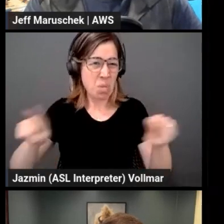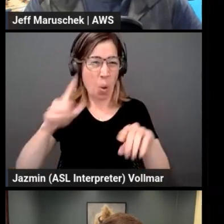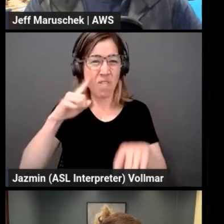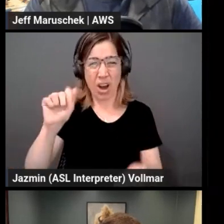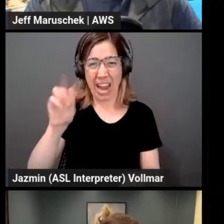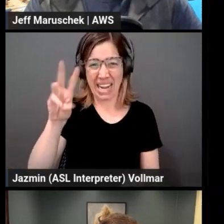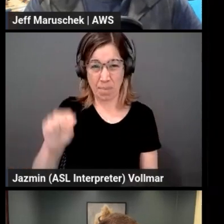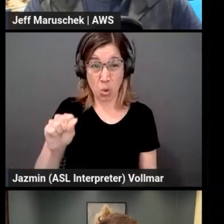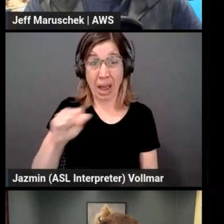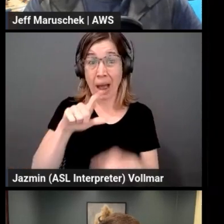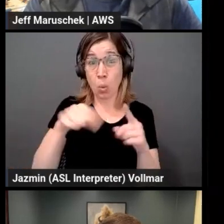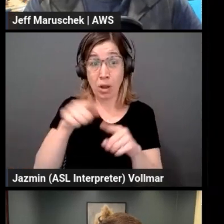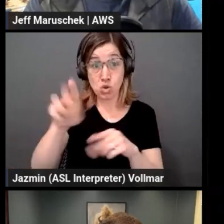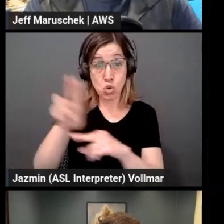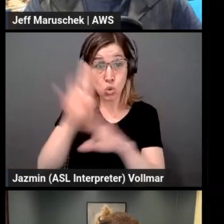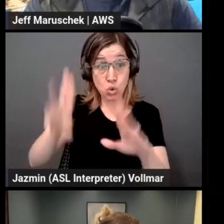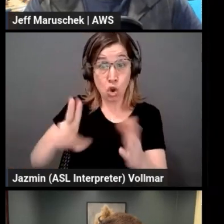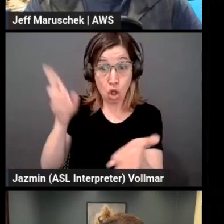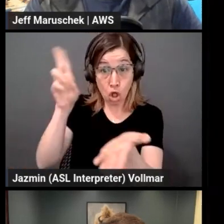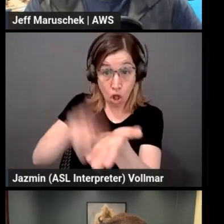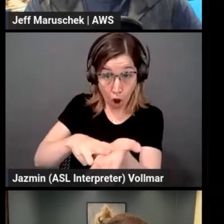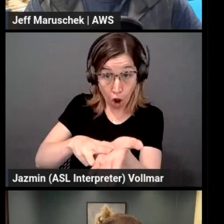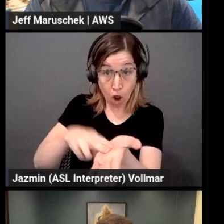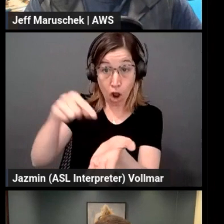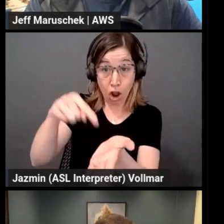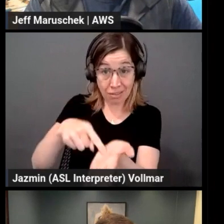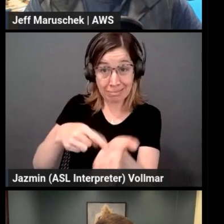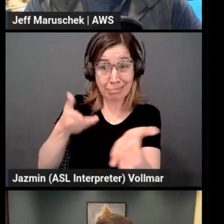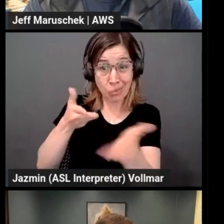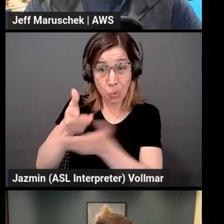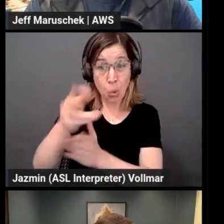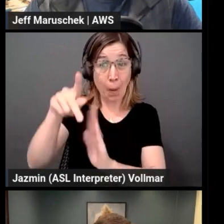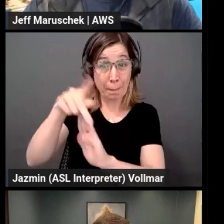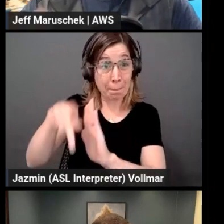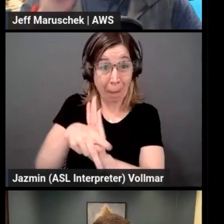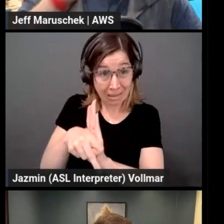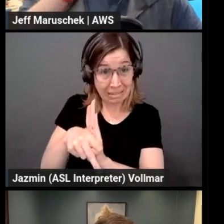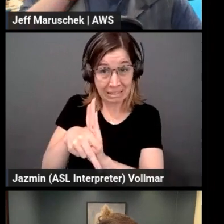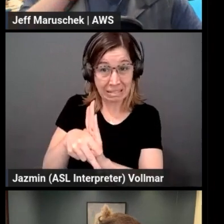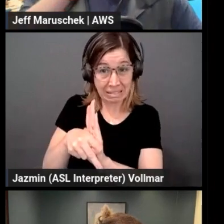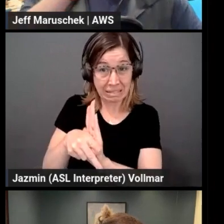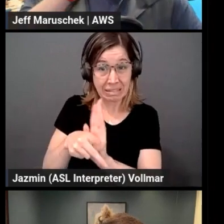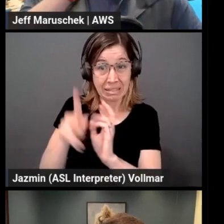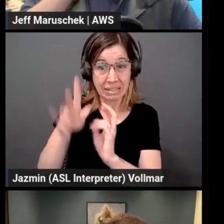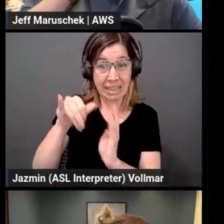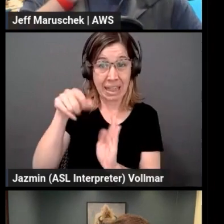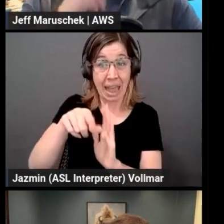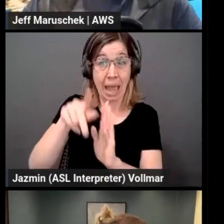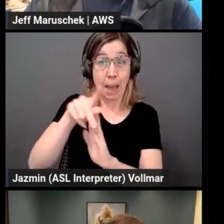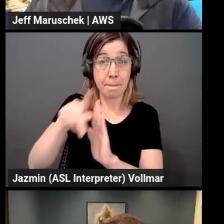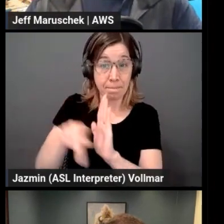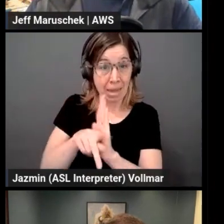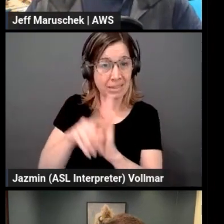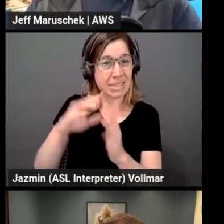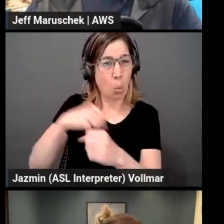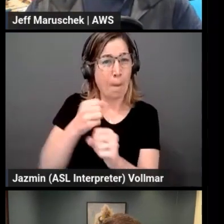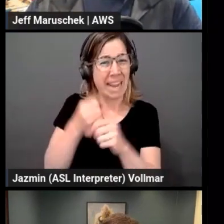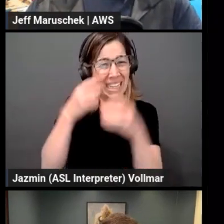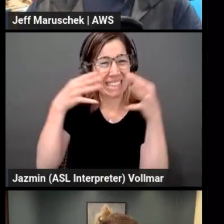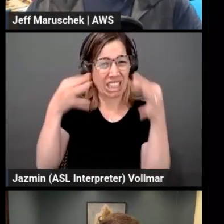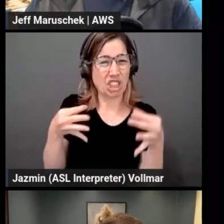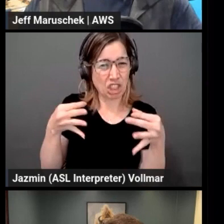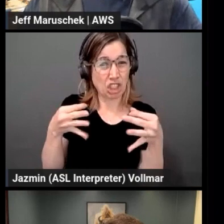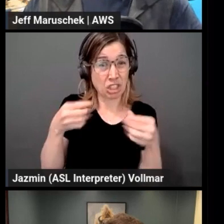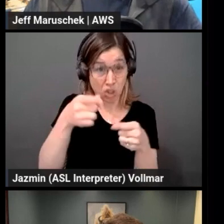once the user is logged in and it goes through the policy, that policy is going to make a decision on whether or not you are